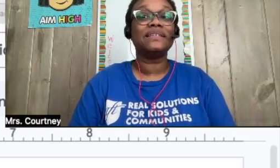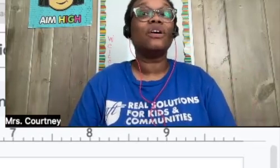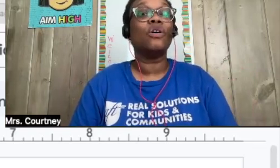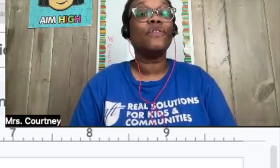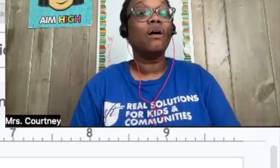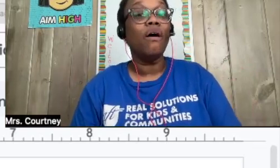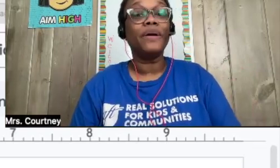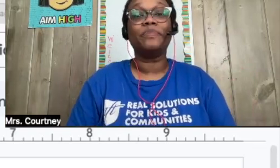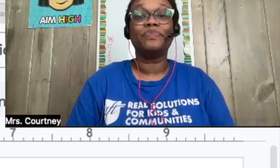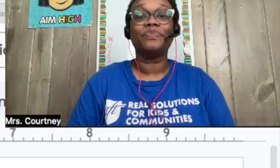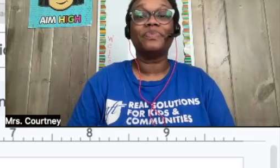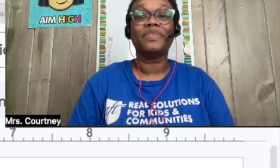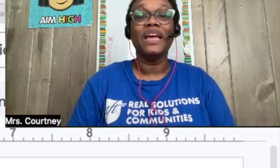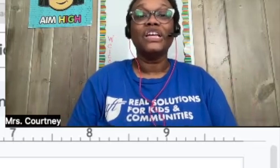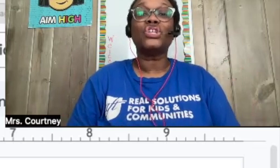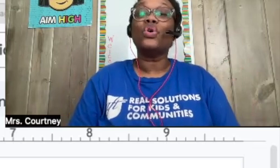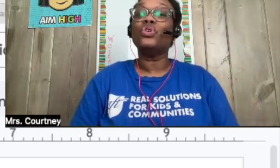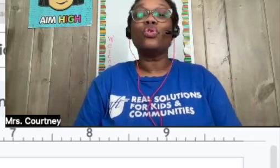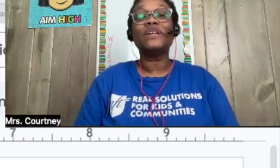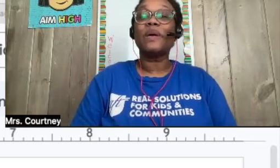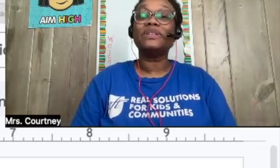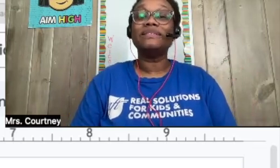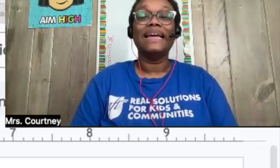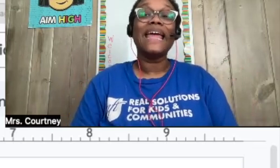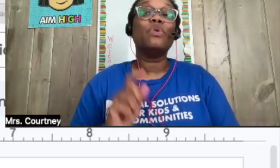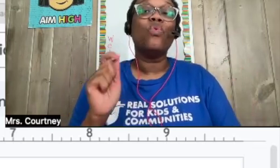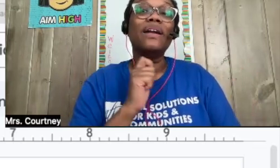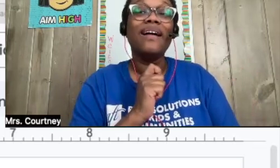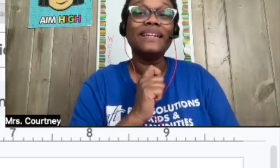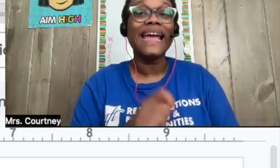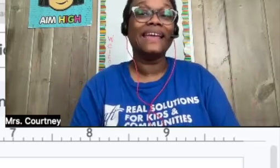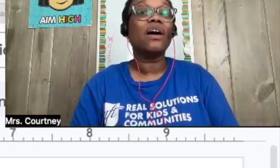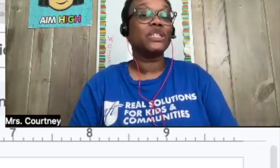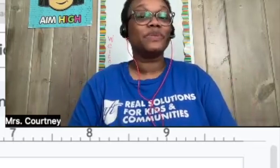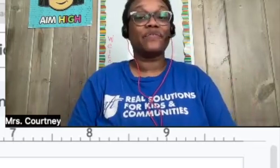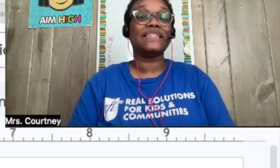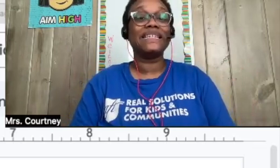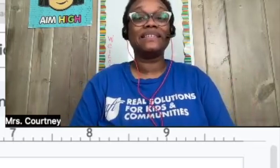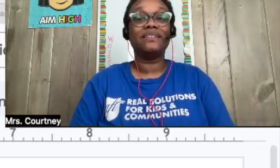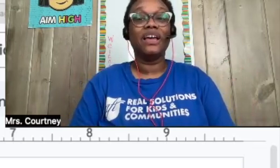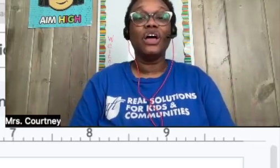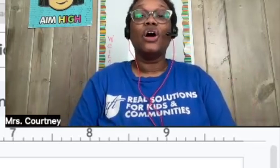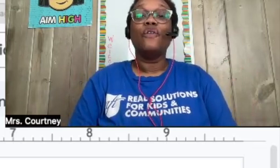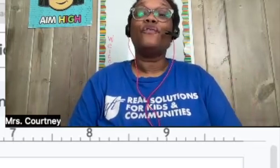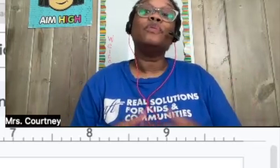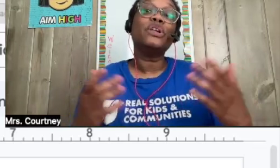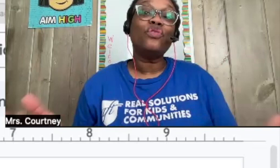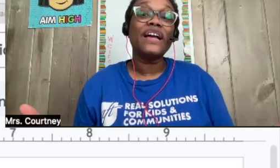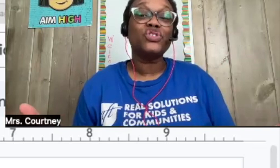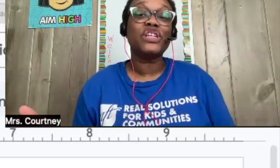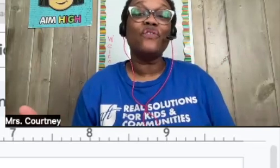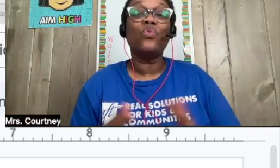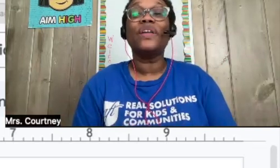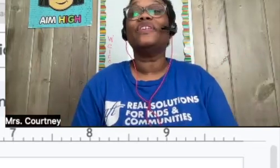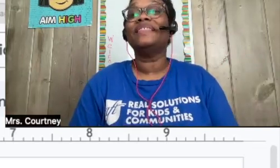the season of autumn. So you're going to be able to name one holiday in a specific season.